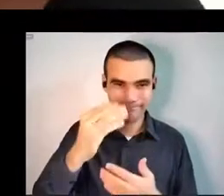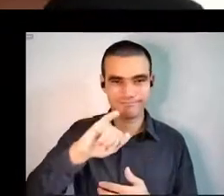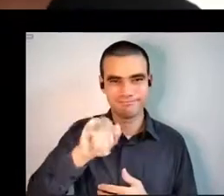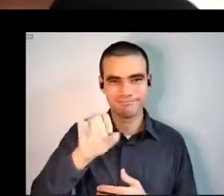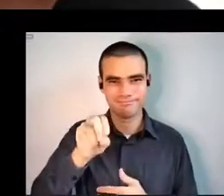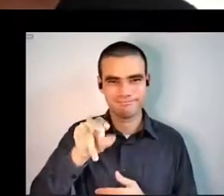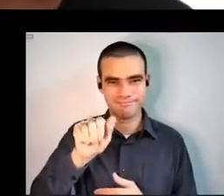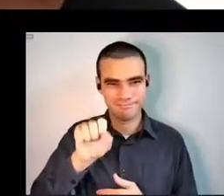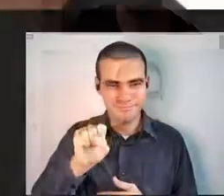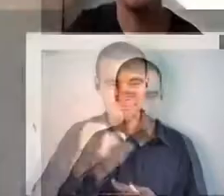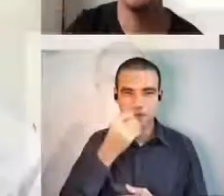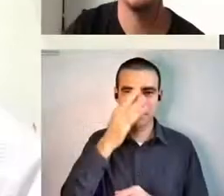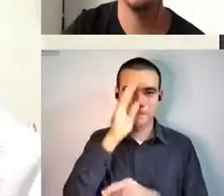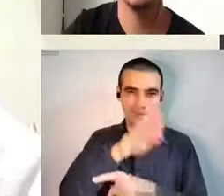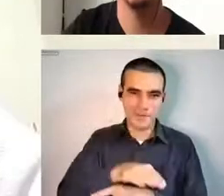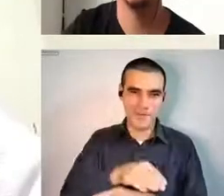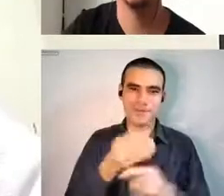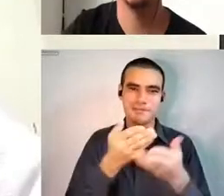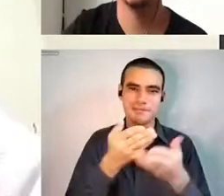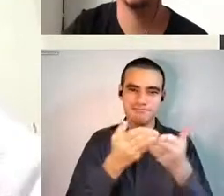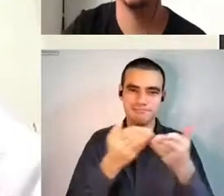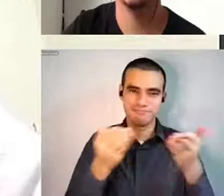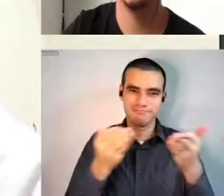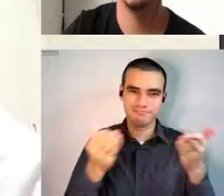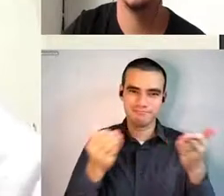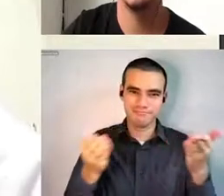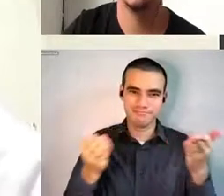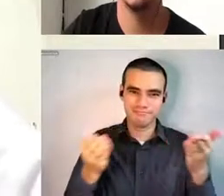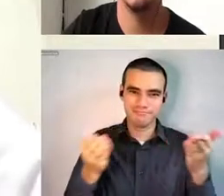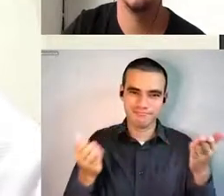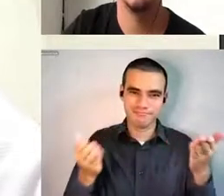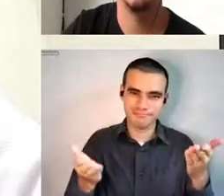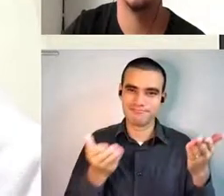Thank you, Jonas. Good afternoon, everyone.